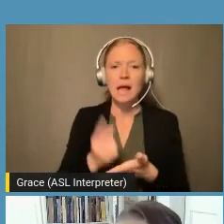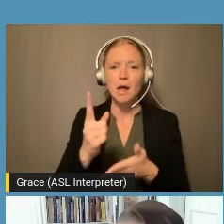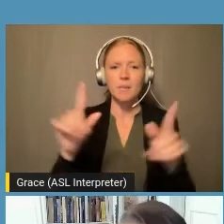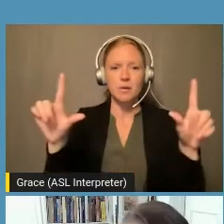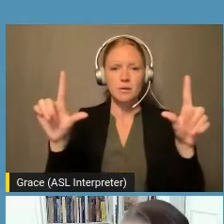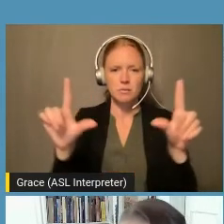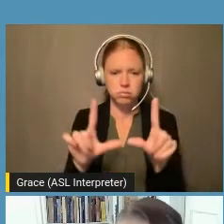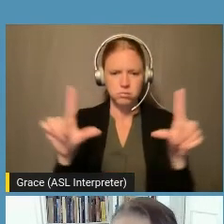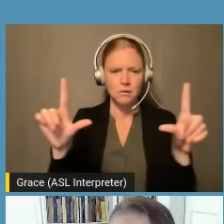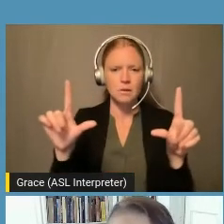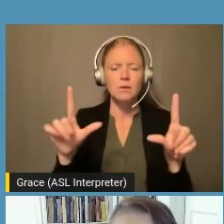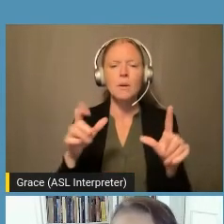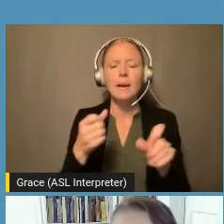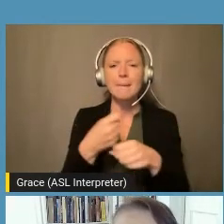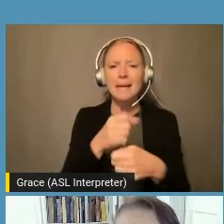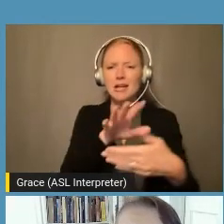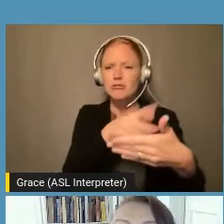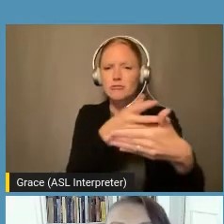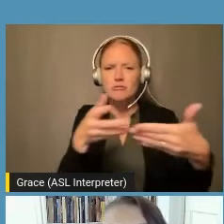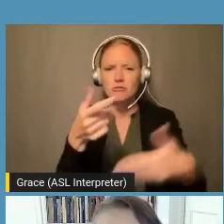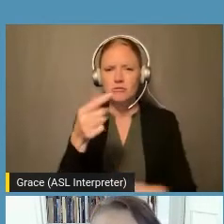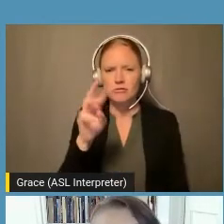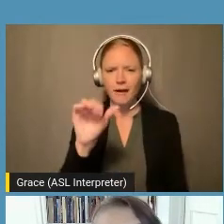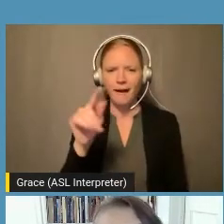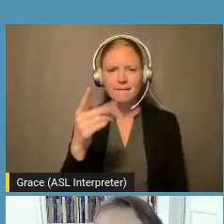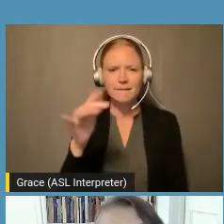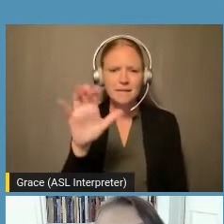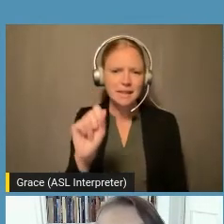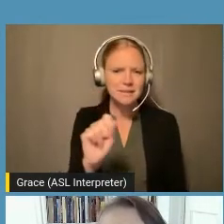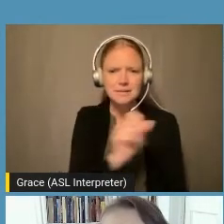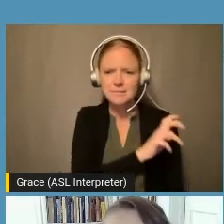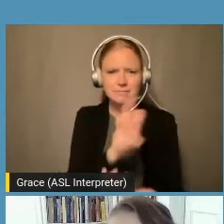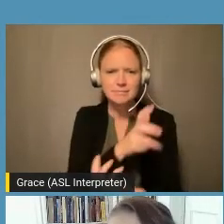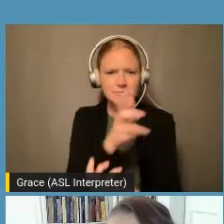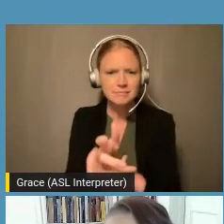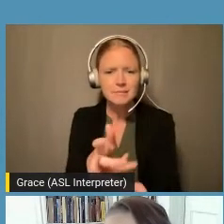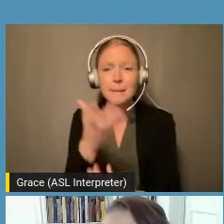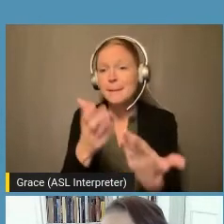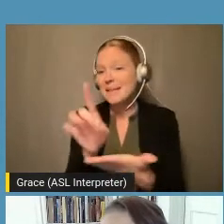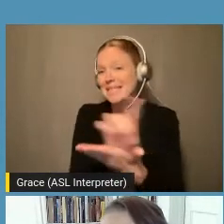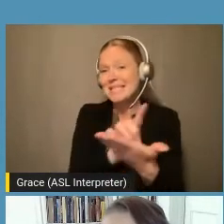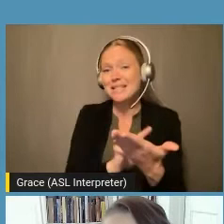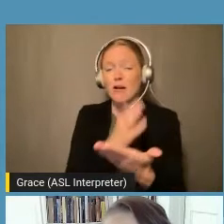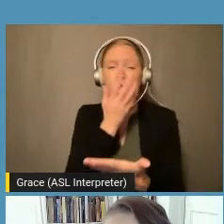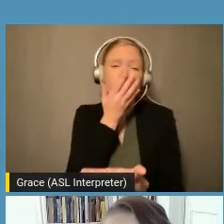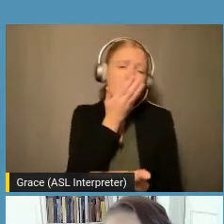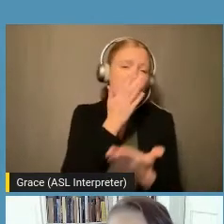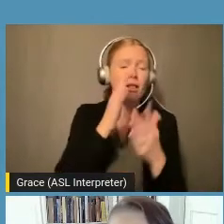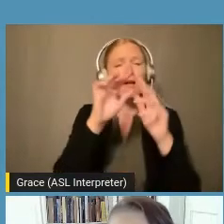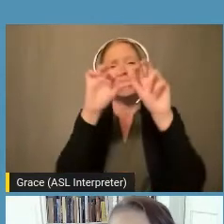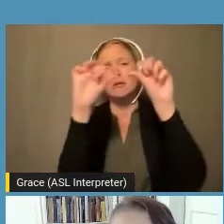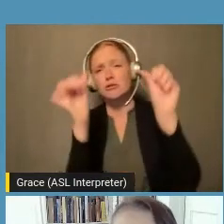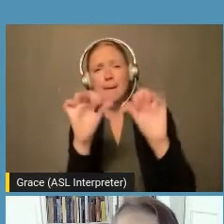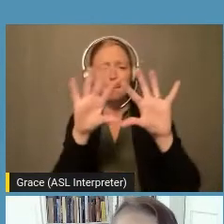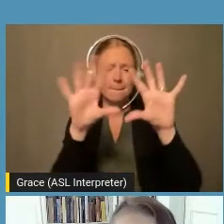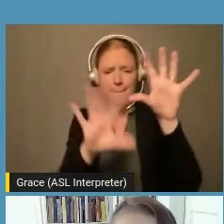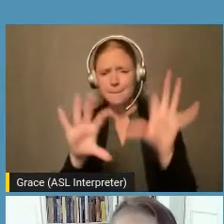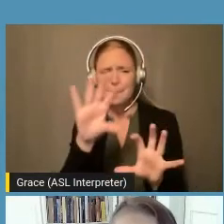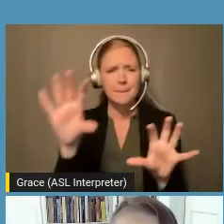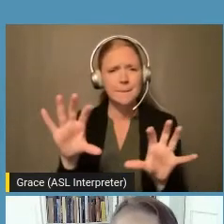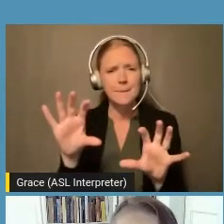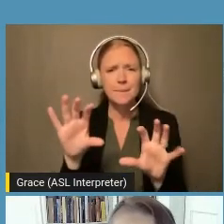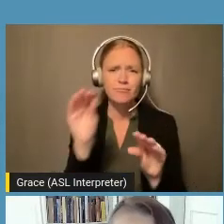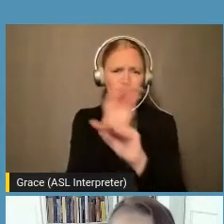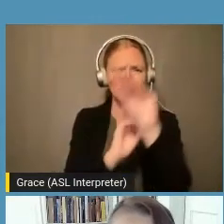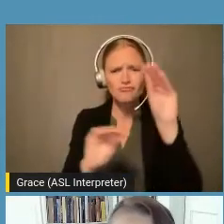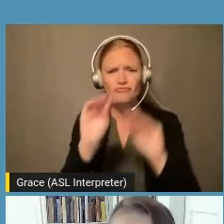create graphics, possibly even design your website. It really depends on the scope of the project as to exactly what